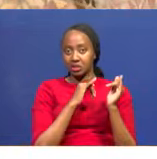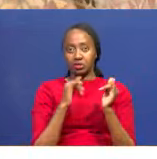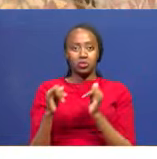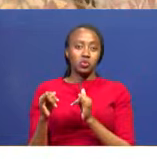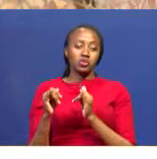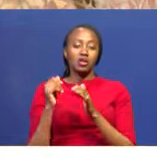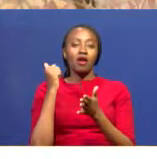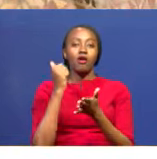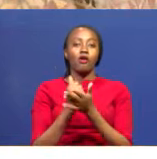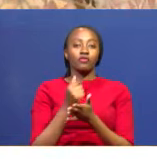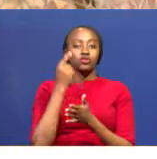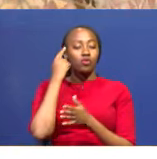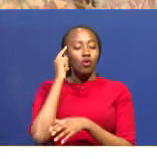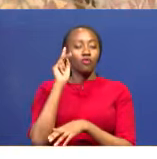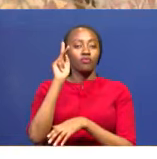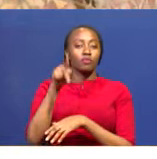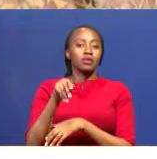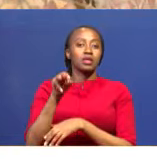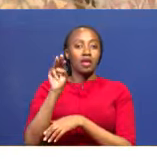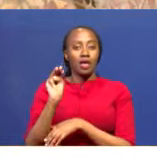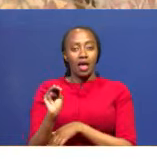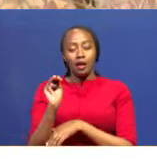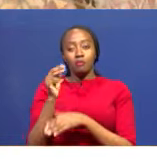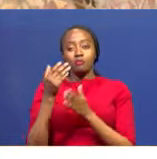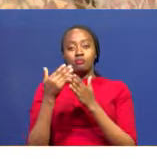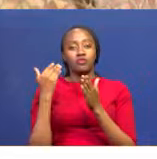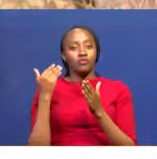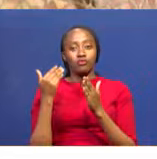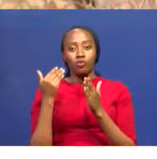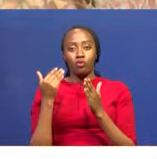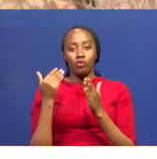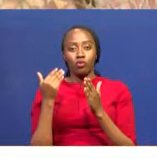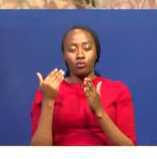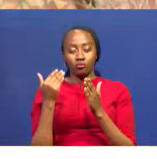of the office of the Prime Minister, one of the most significant